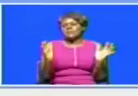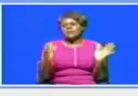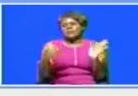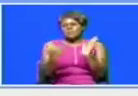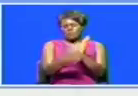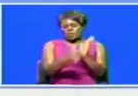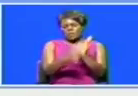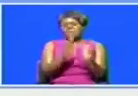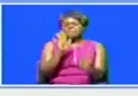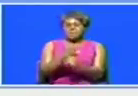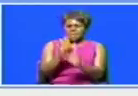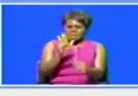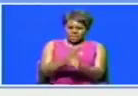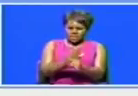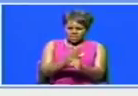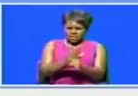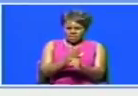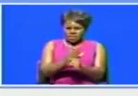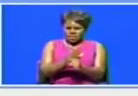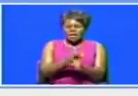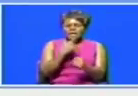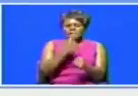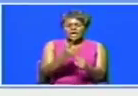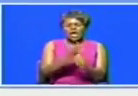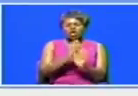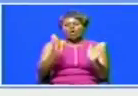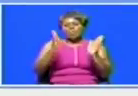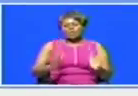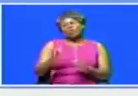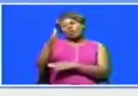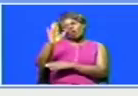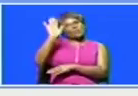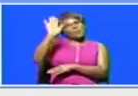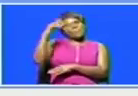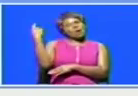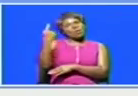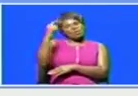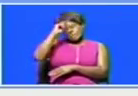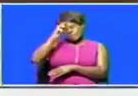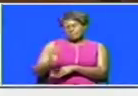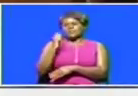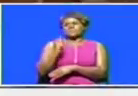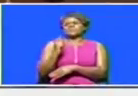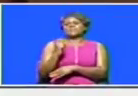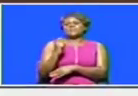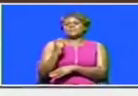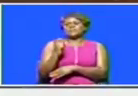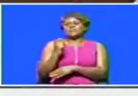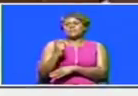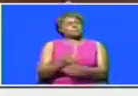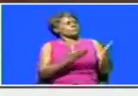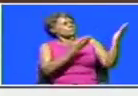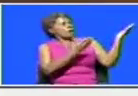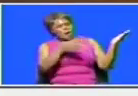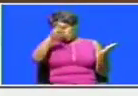Tatizo zimetuzidi. Hatuna wa kuelekeza shida zetu. Mwenyezi Mungu ndio hakimu mkuu. These goats are